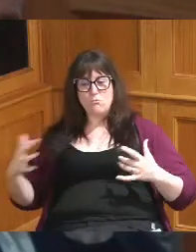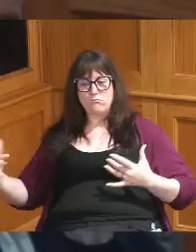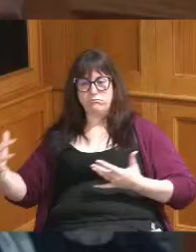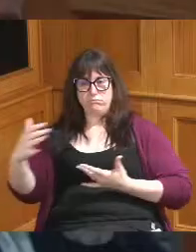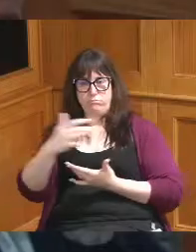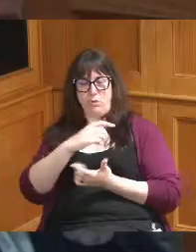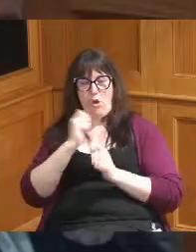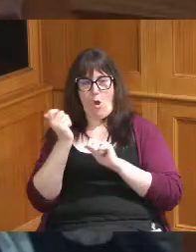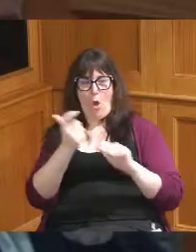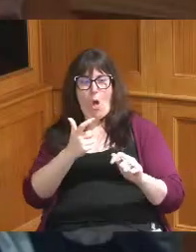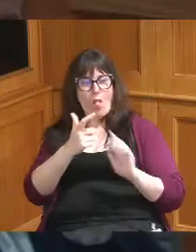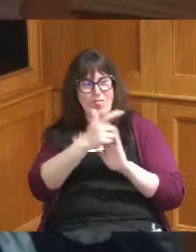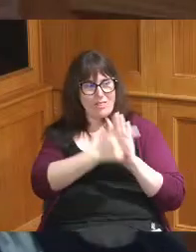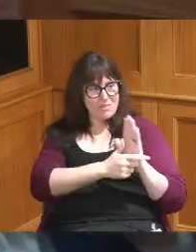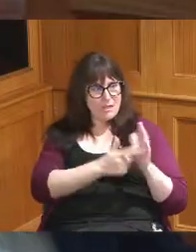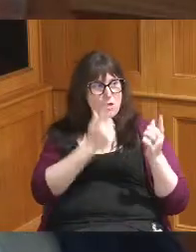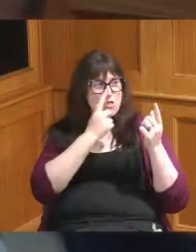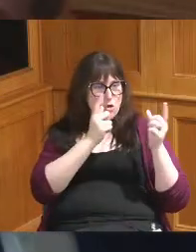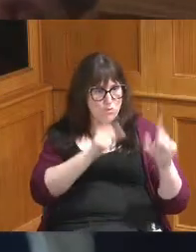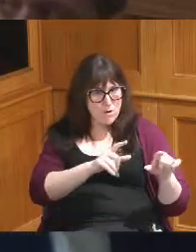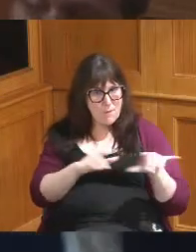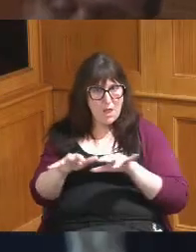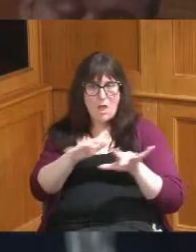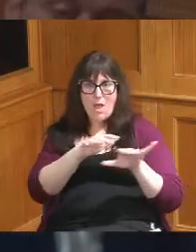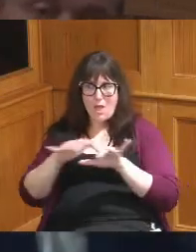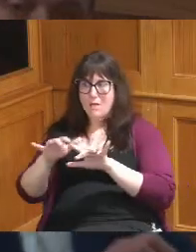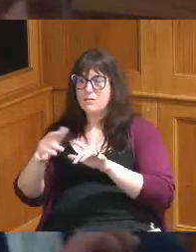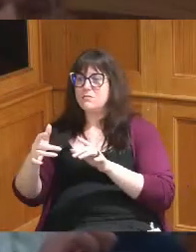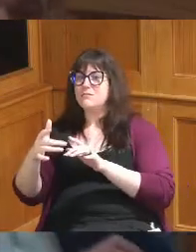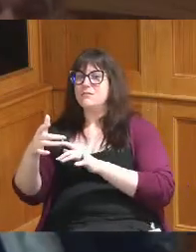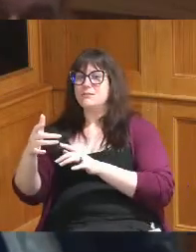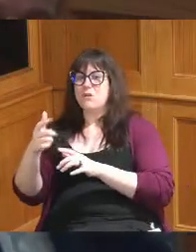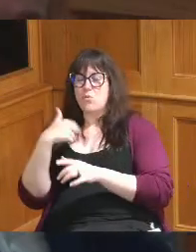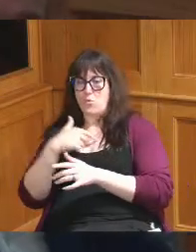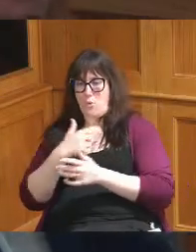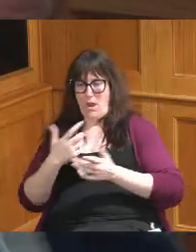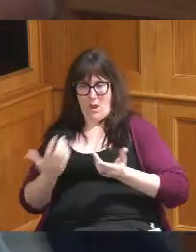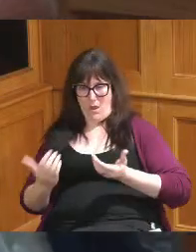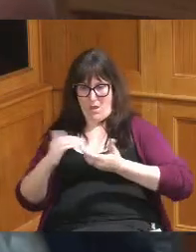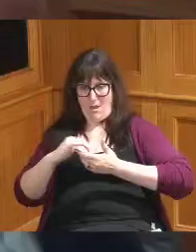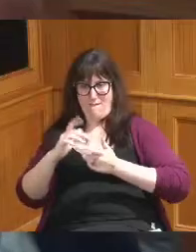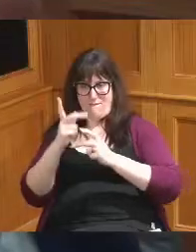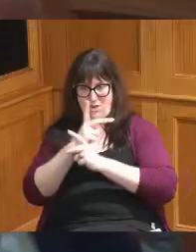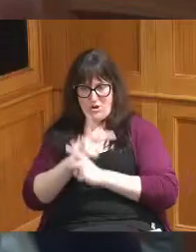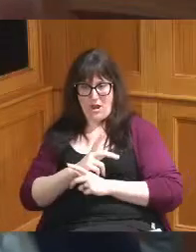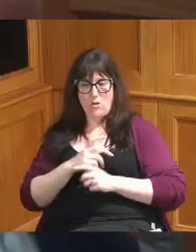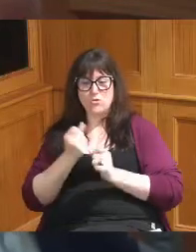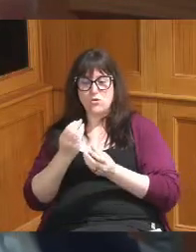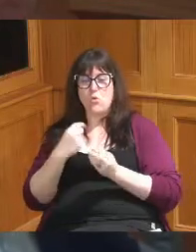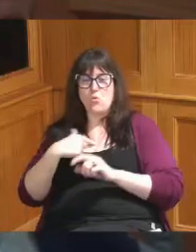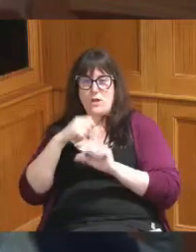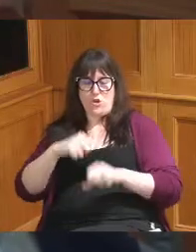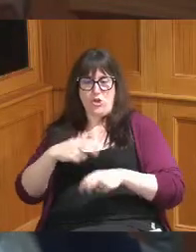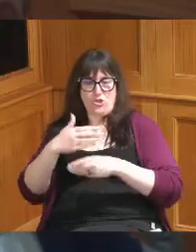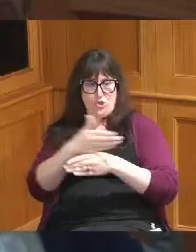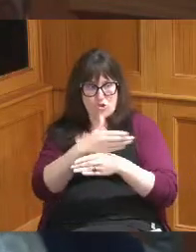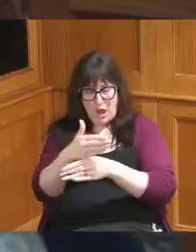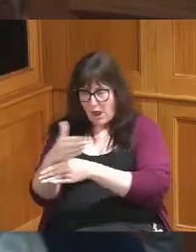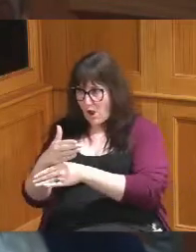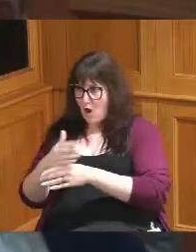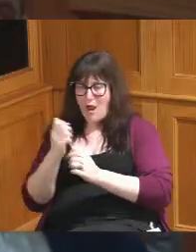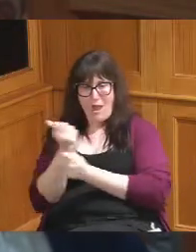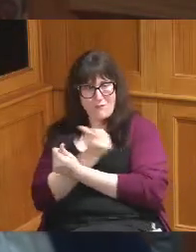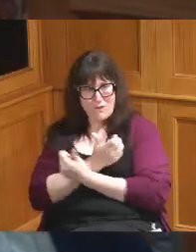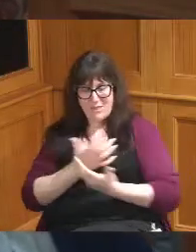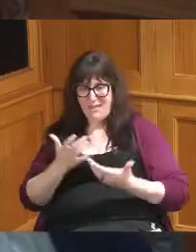and agreements with the hospitals during COVID to share out that health information exchange data, so we could share the positivity rates, share the